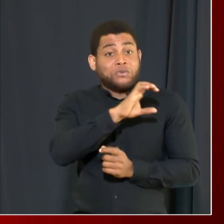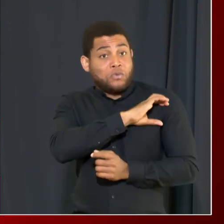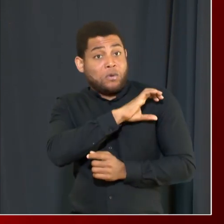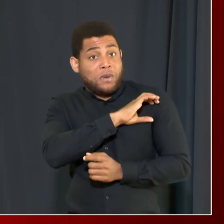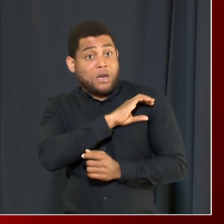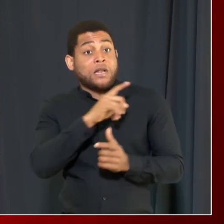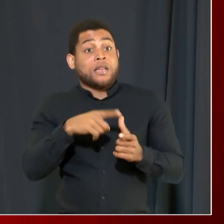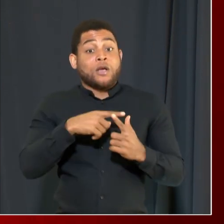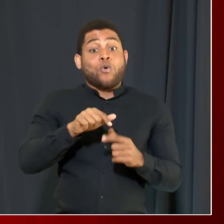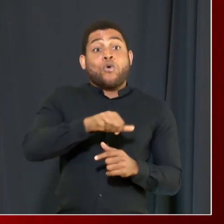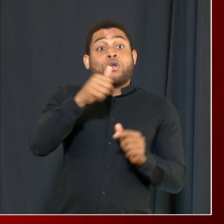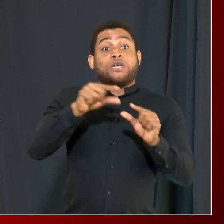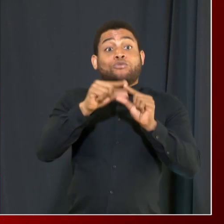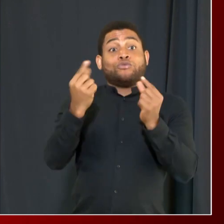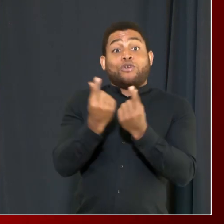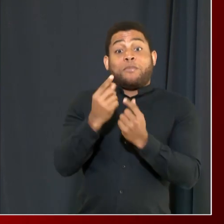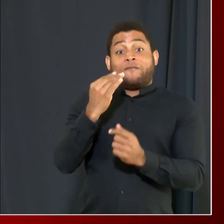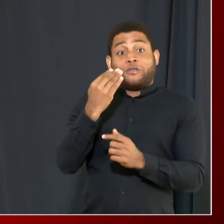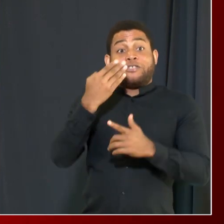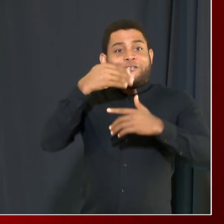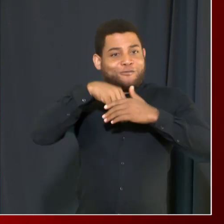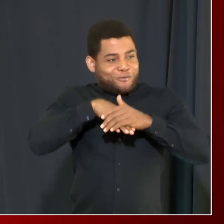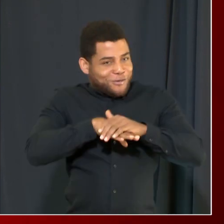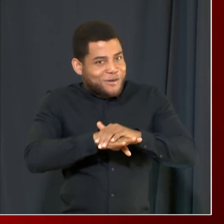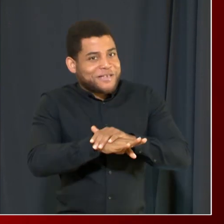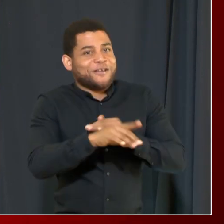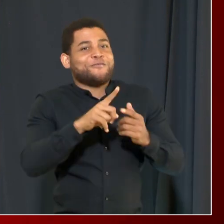will be entering the academy on Monday.